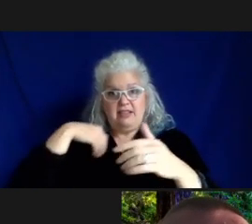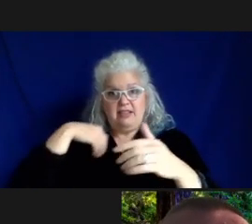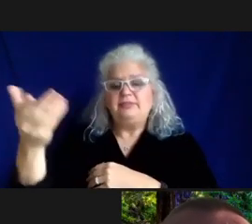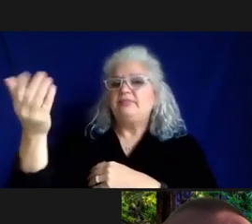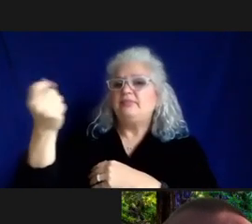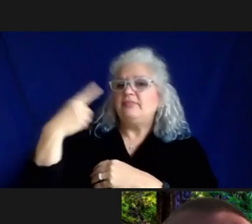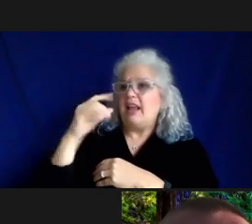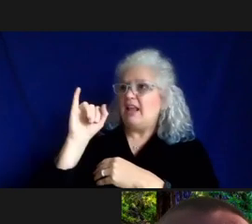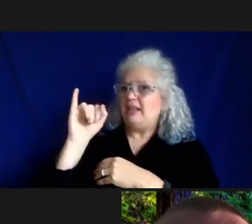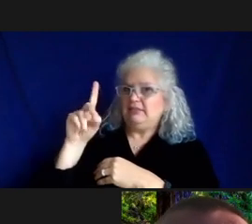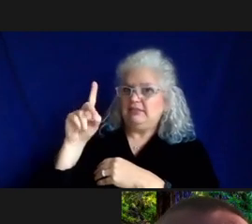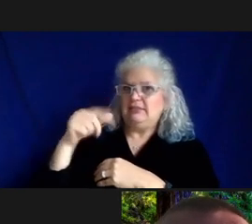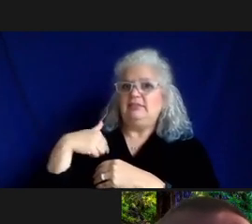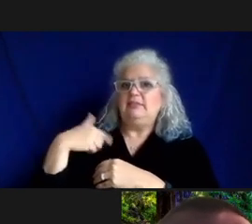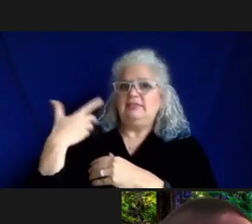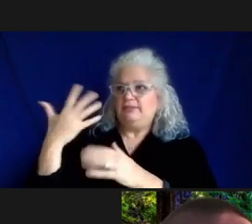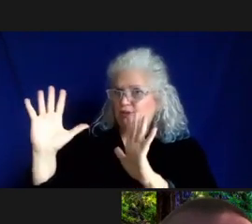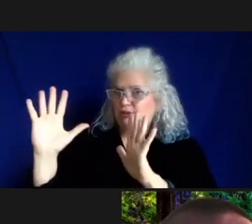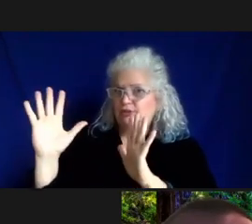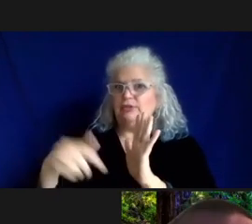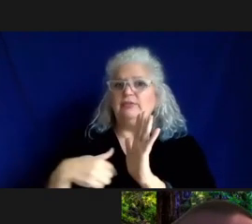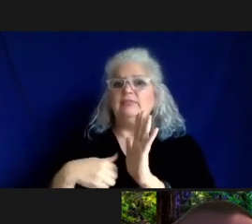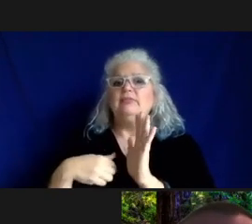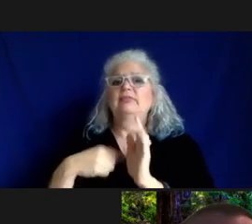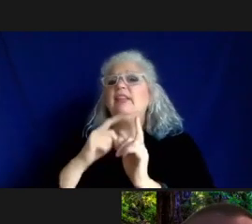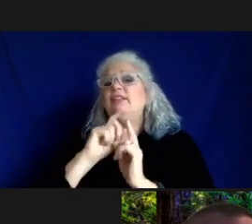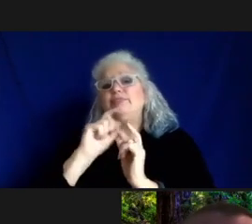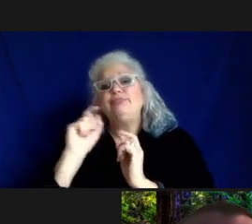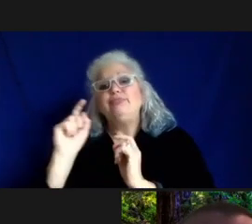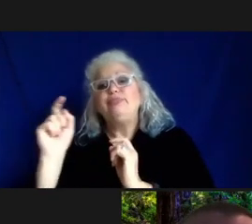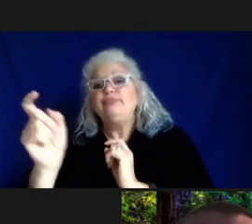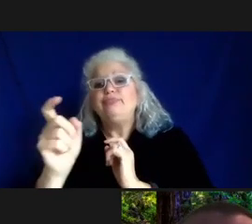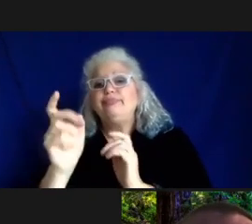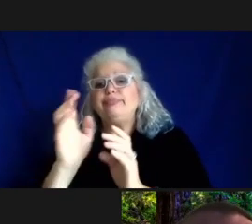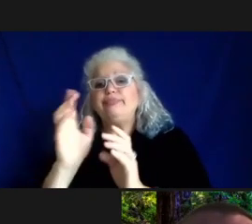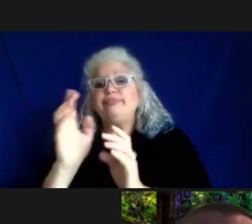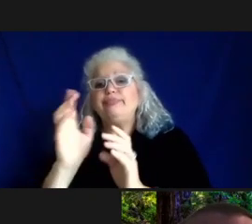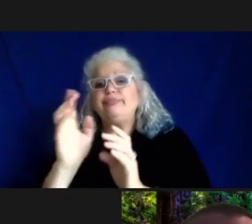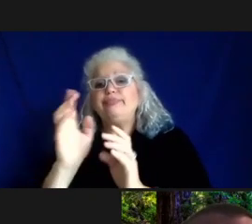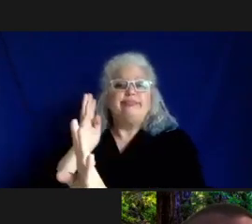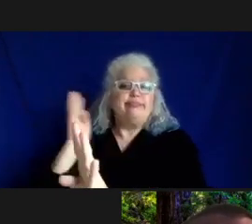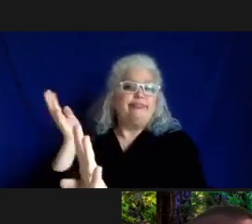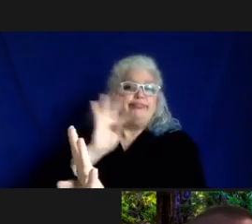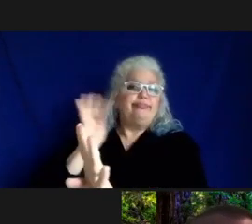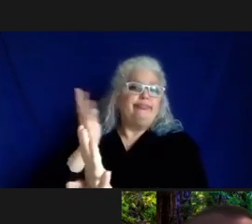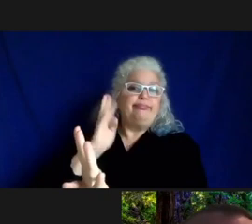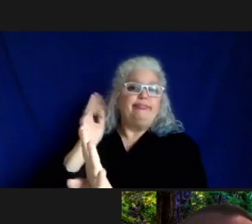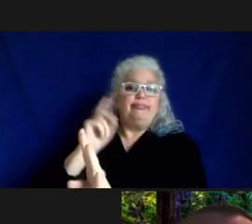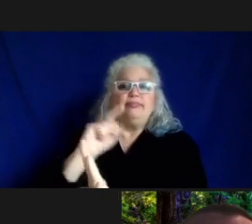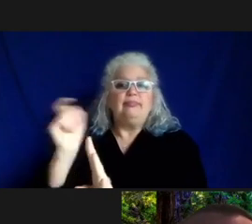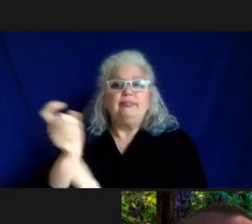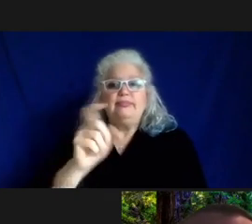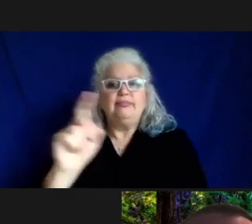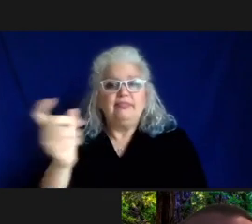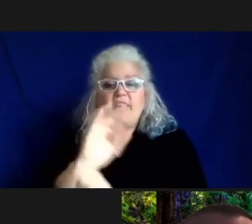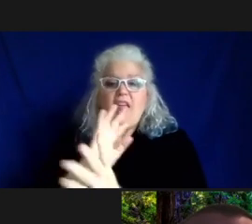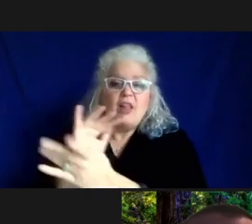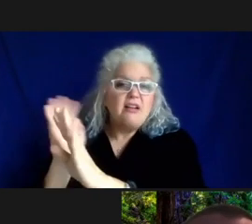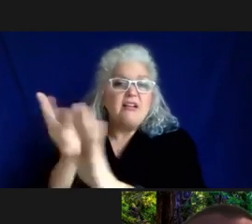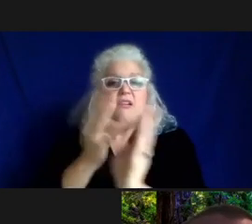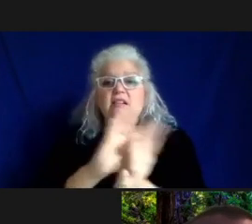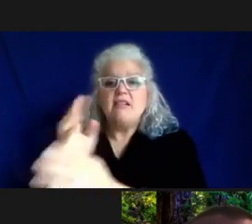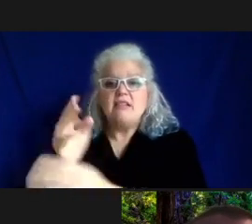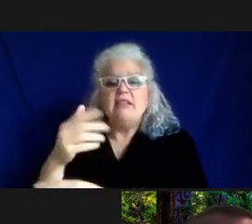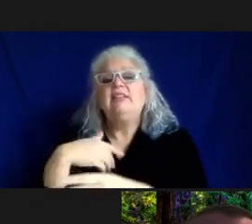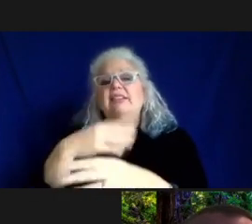the little winding rope area, 6 feet distance, and then you end up getting your card and your date, and then you